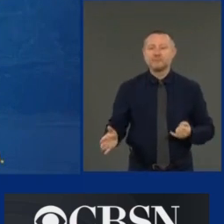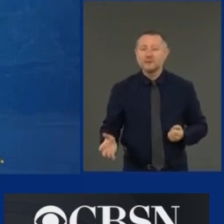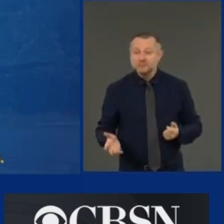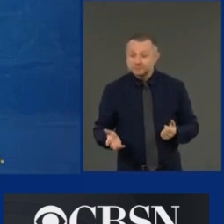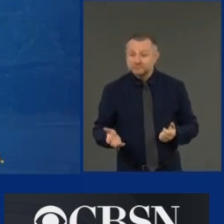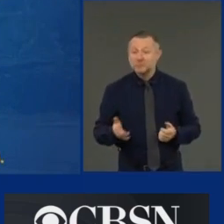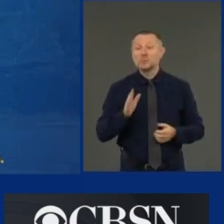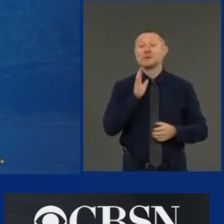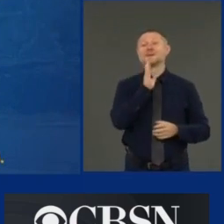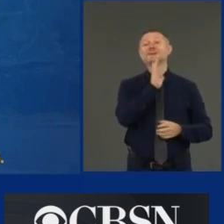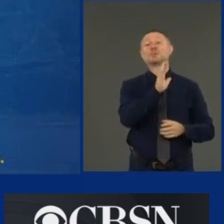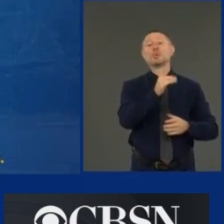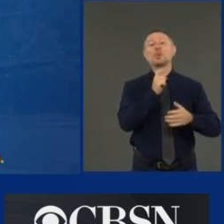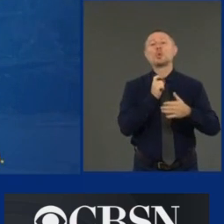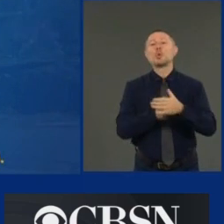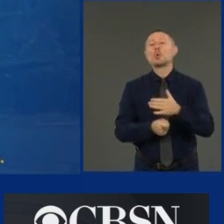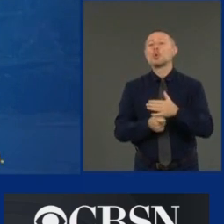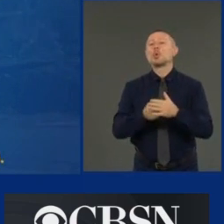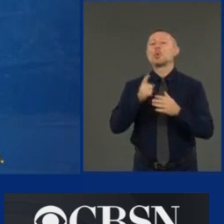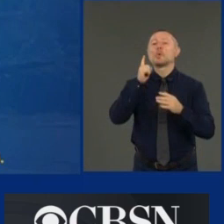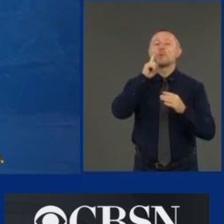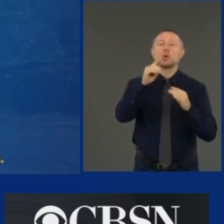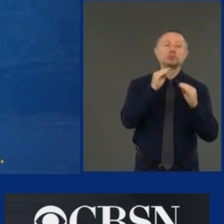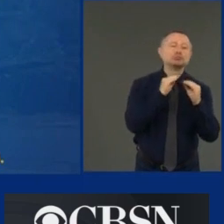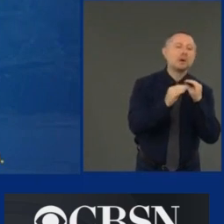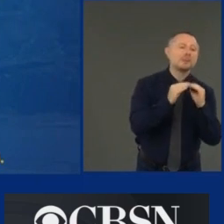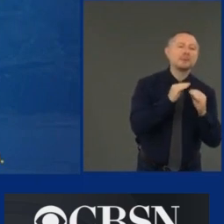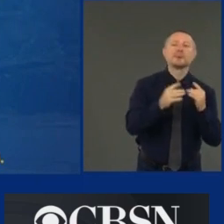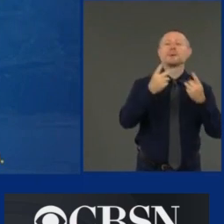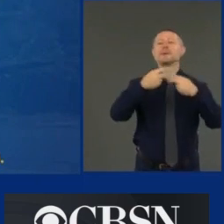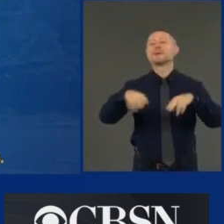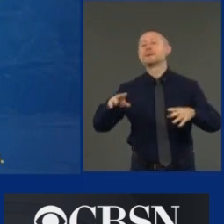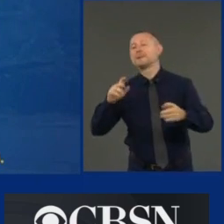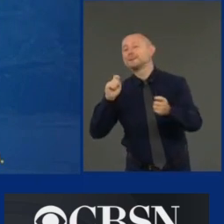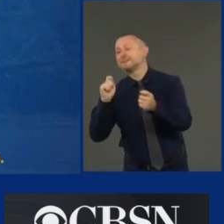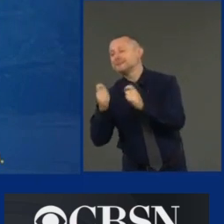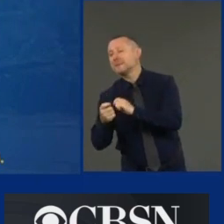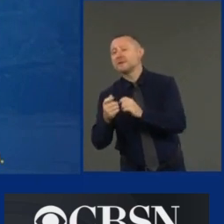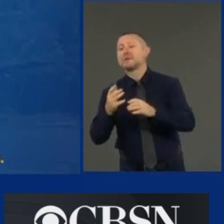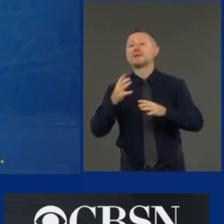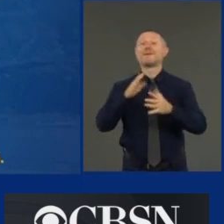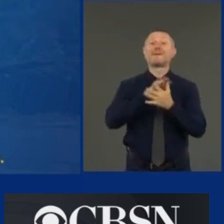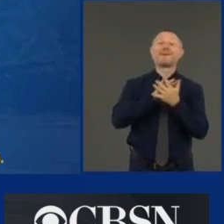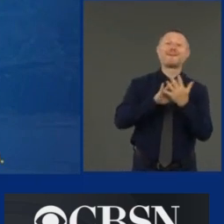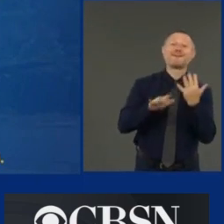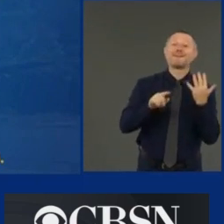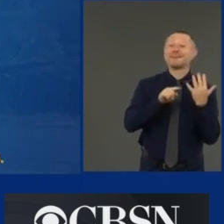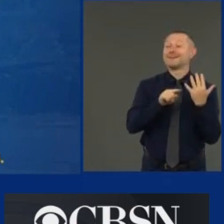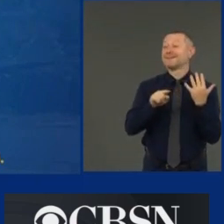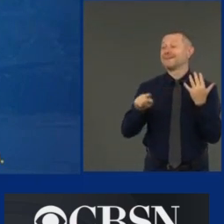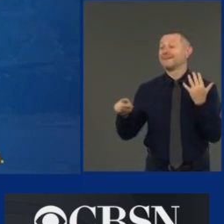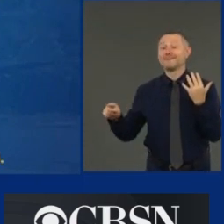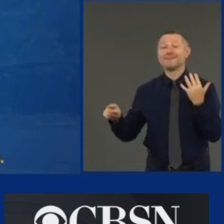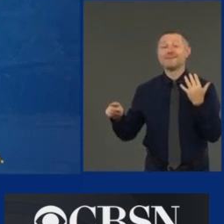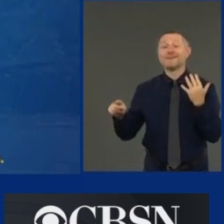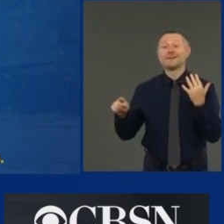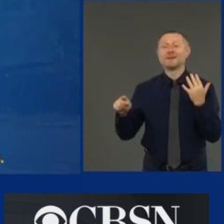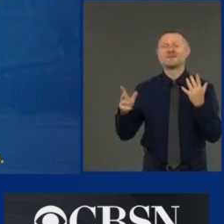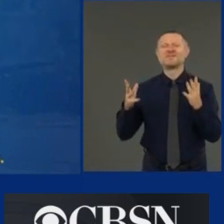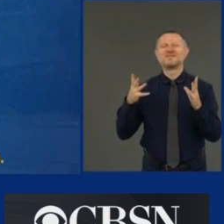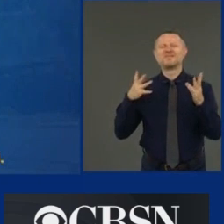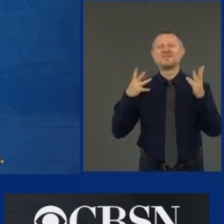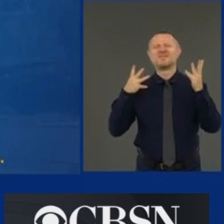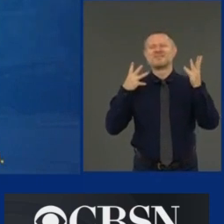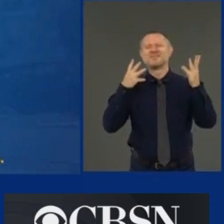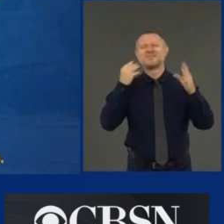of repair, their cost of the modification is much more than they would pay in a penalty. That has